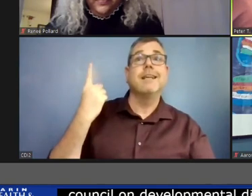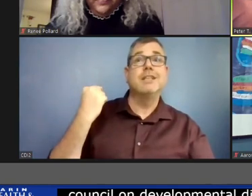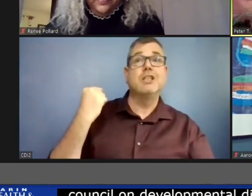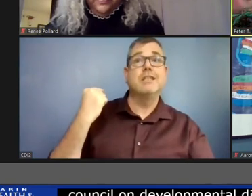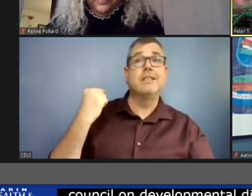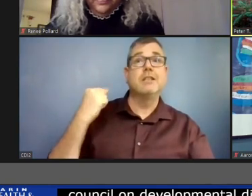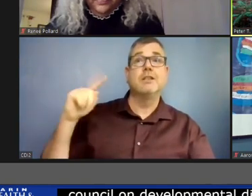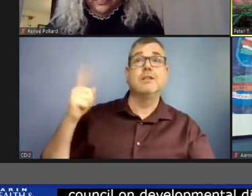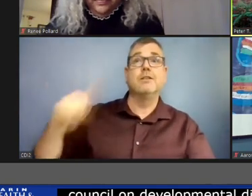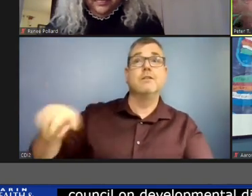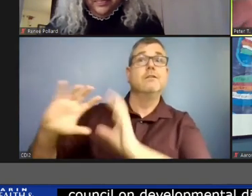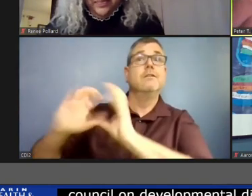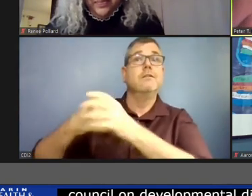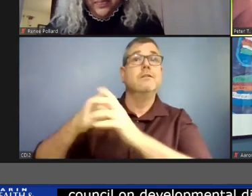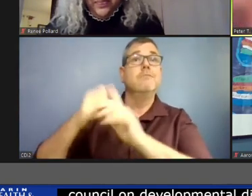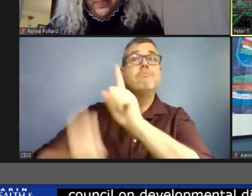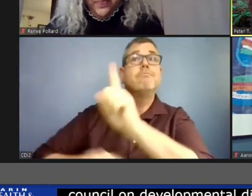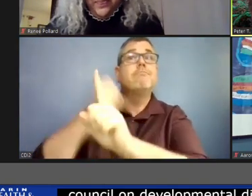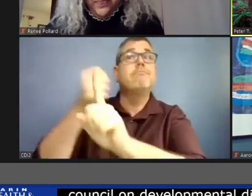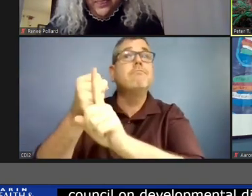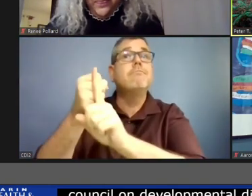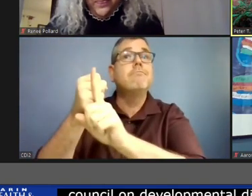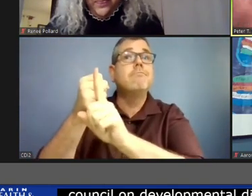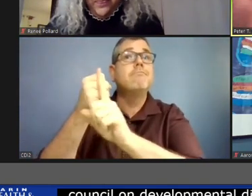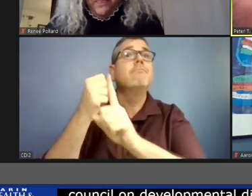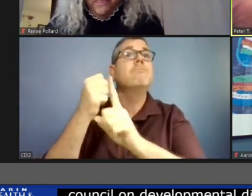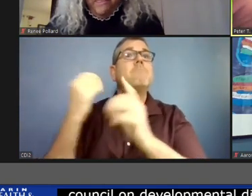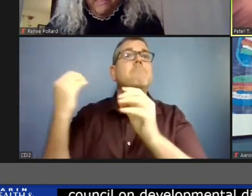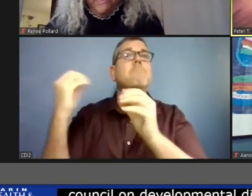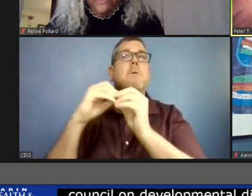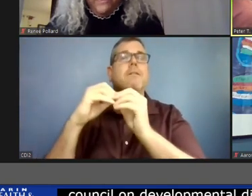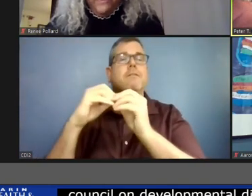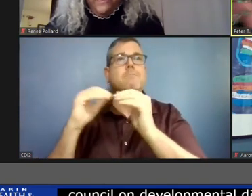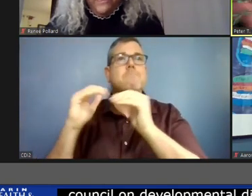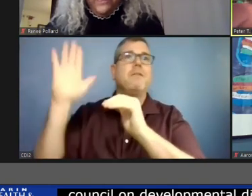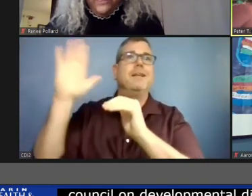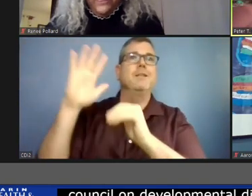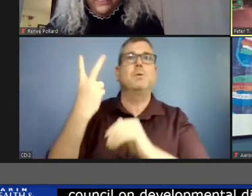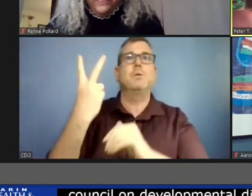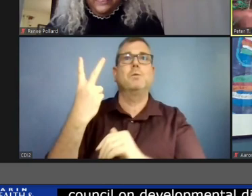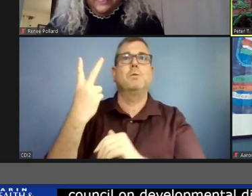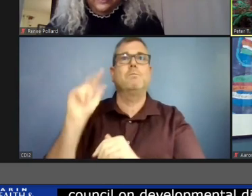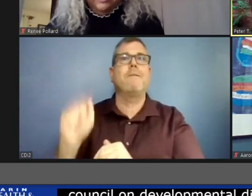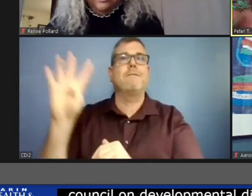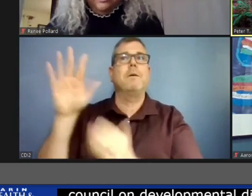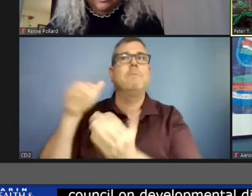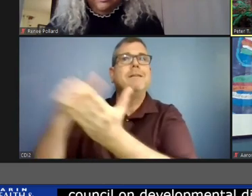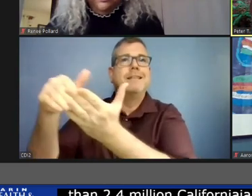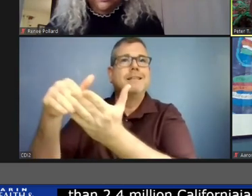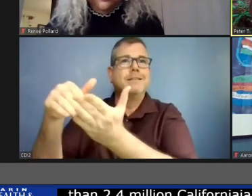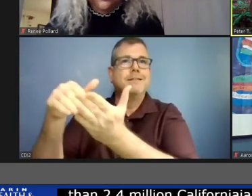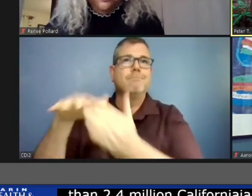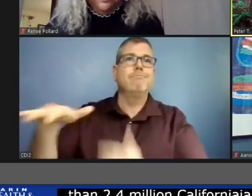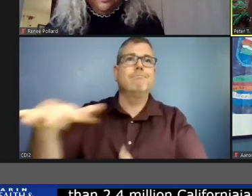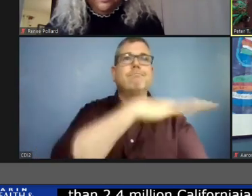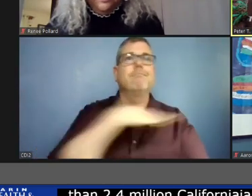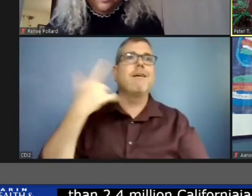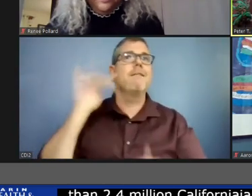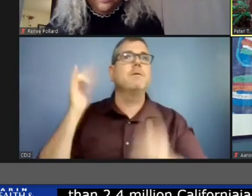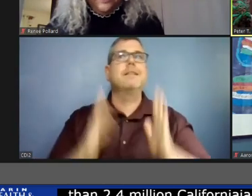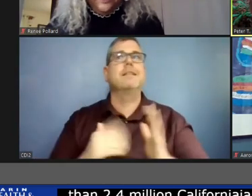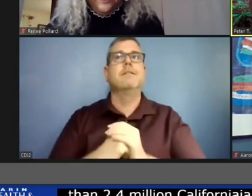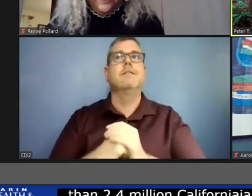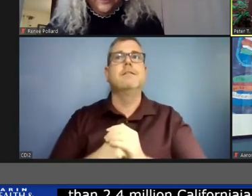Californians, and was named Employer of People with Disabilities of the Year. He is